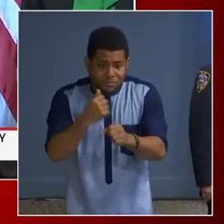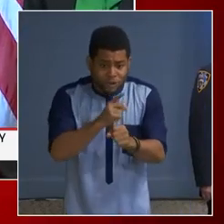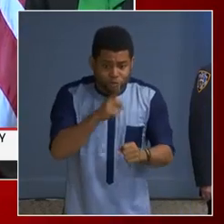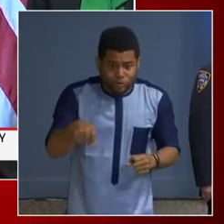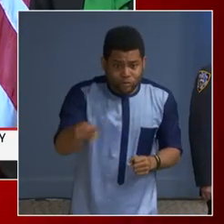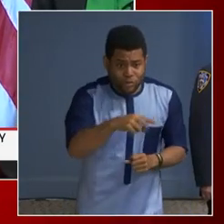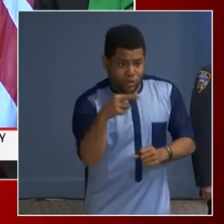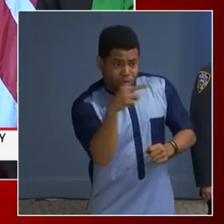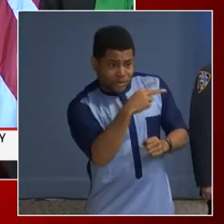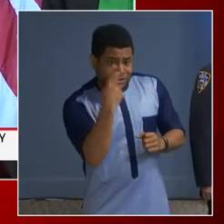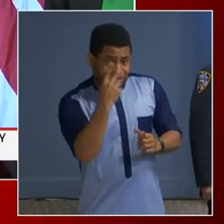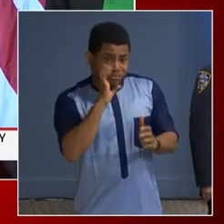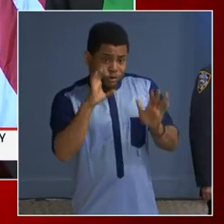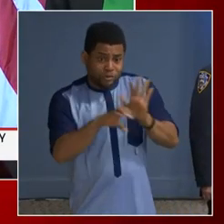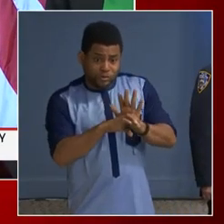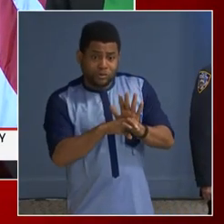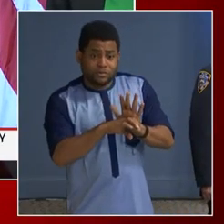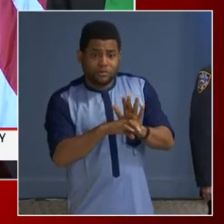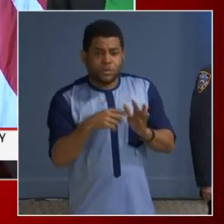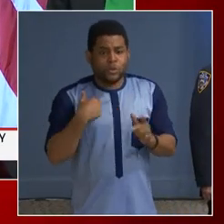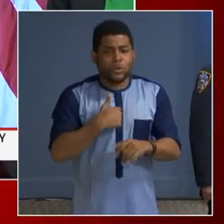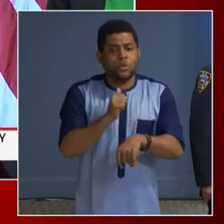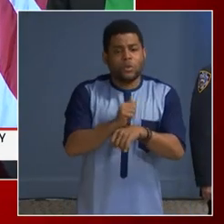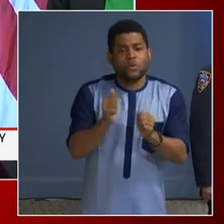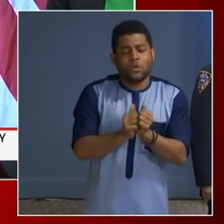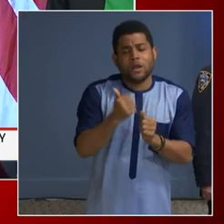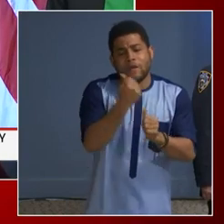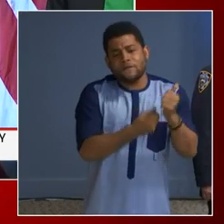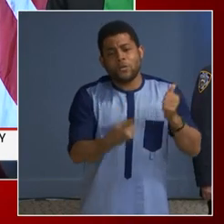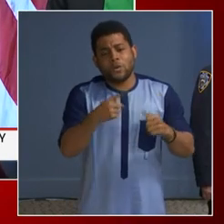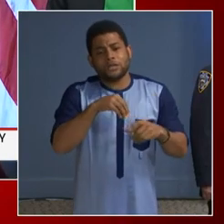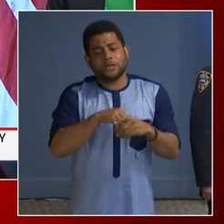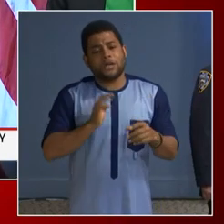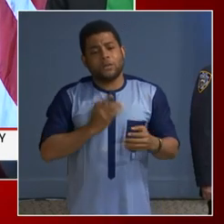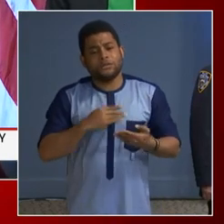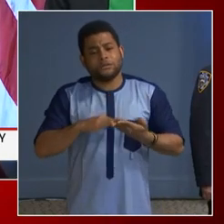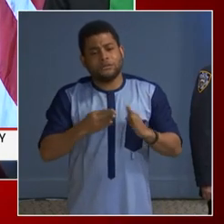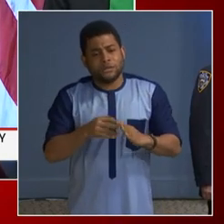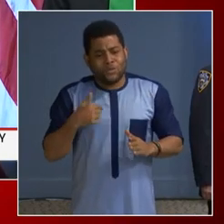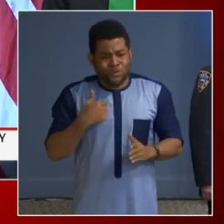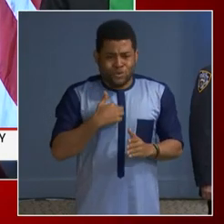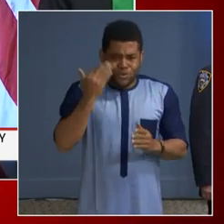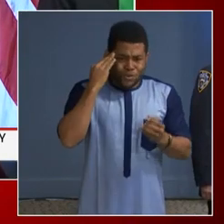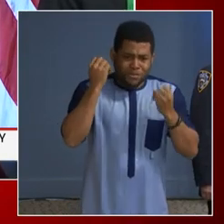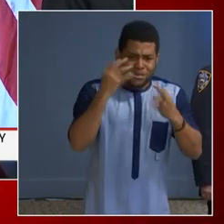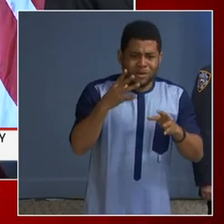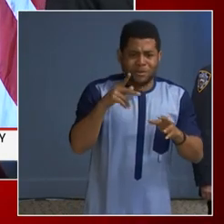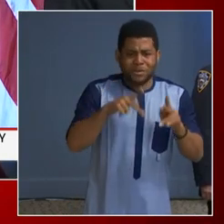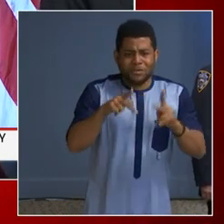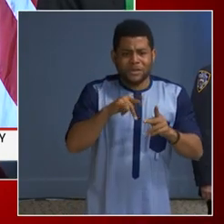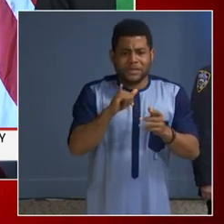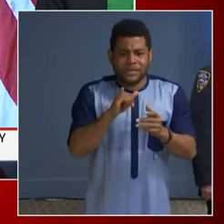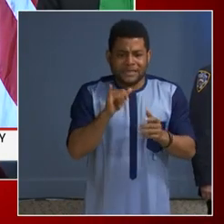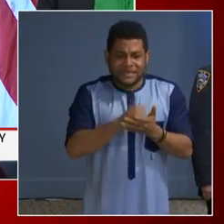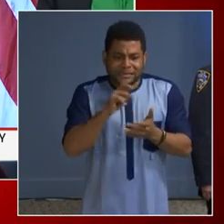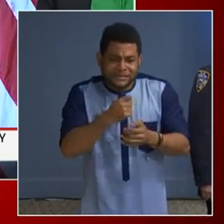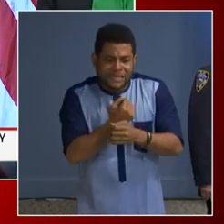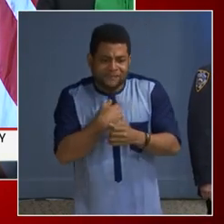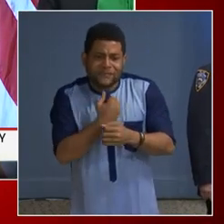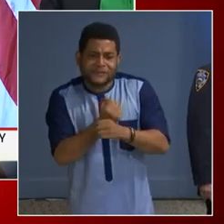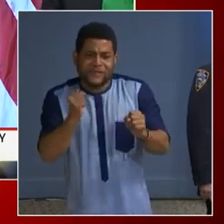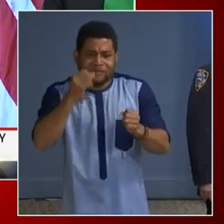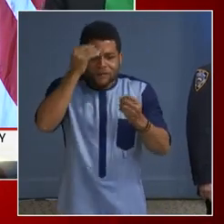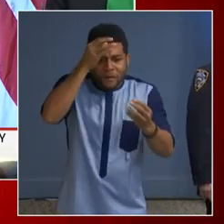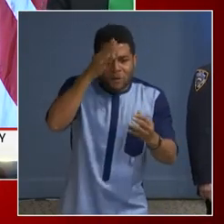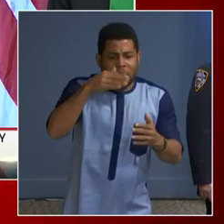living in our city. We know what a lot of those spaces are. We just want to make sure that people are safe and that they have the information and access to the information, that